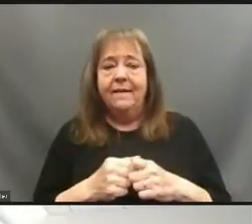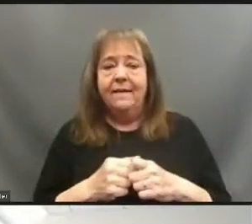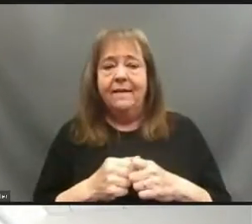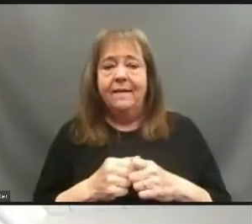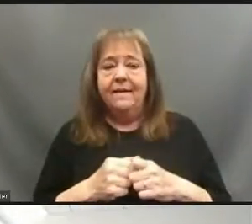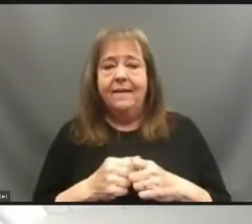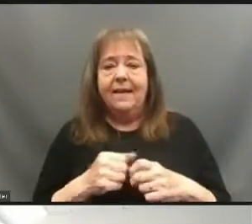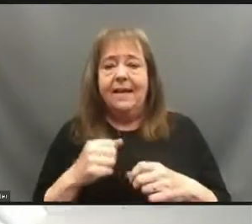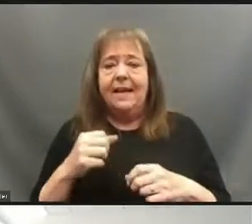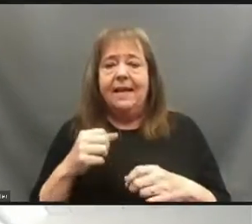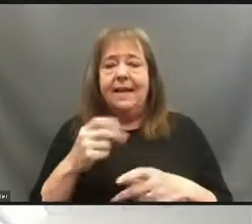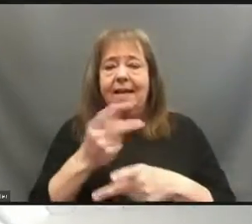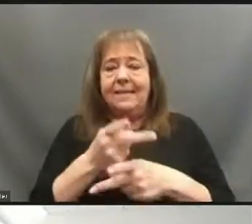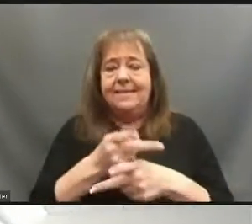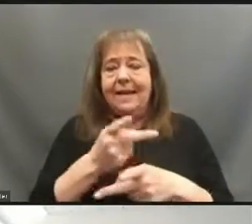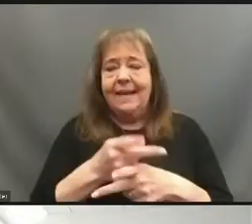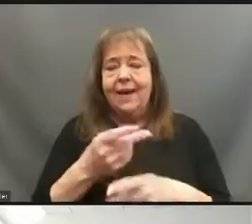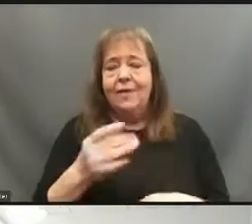I can't speak for